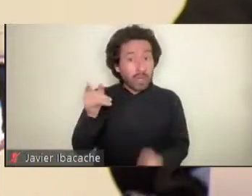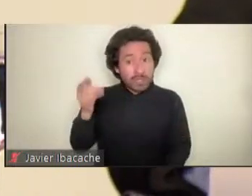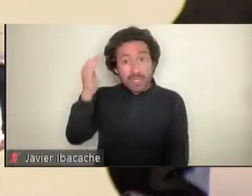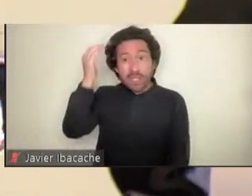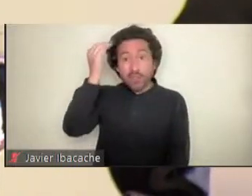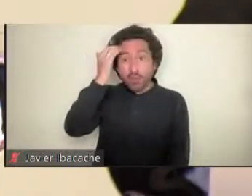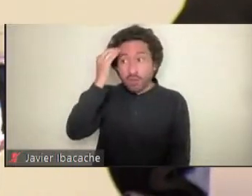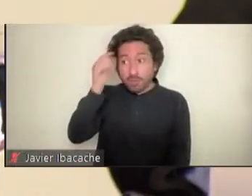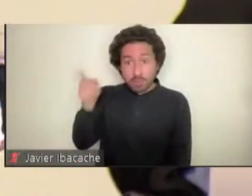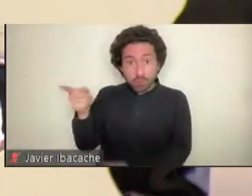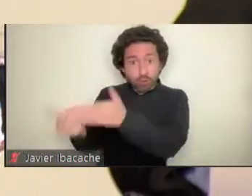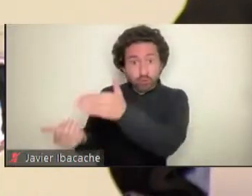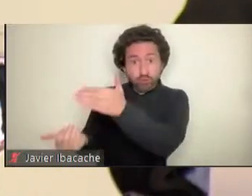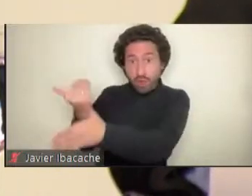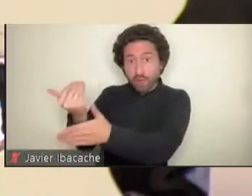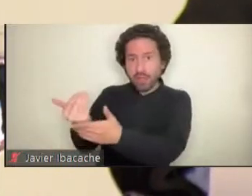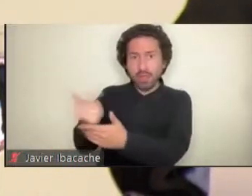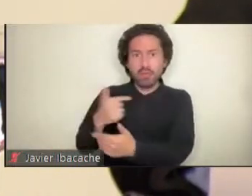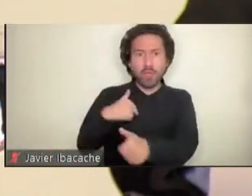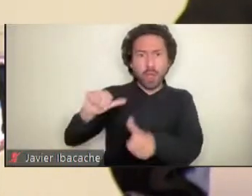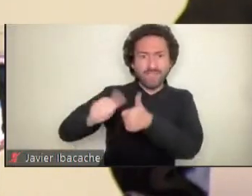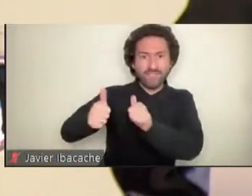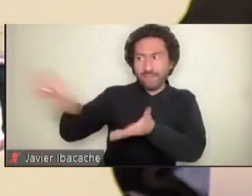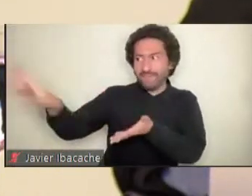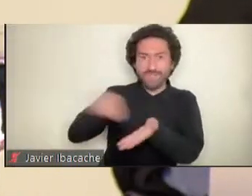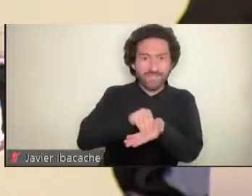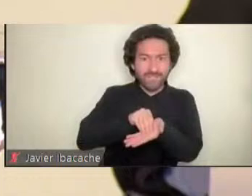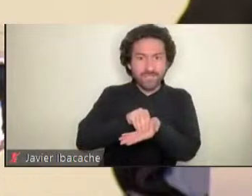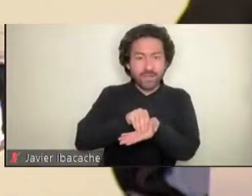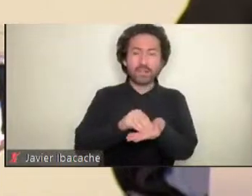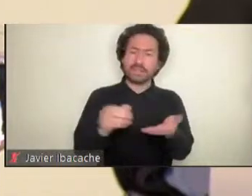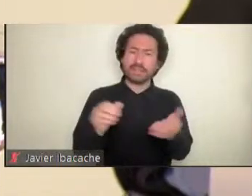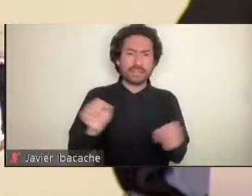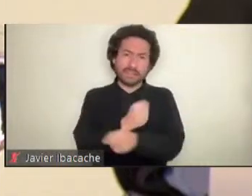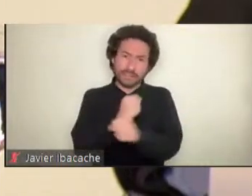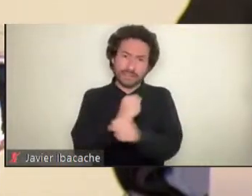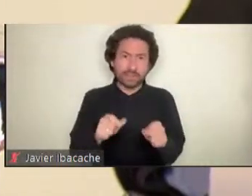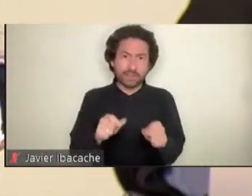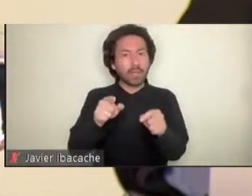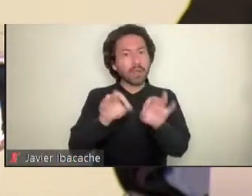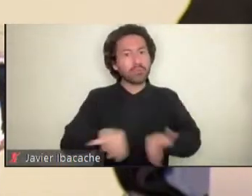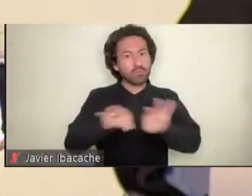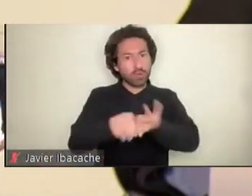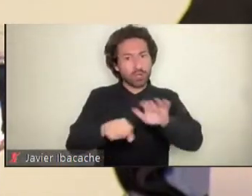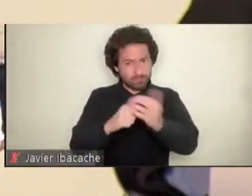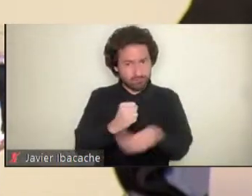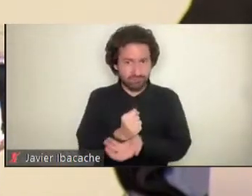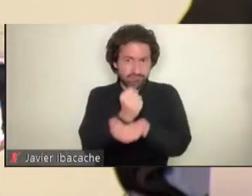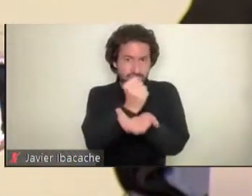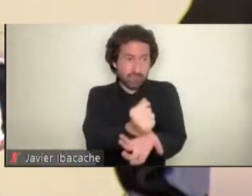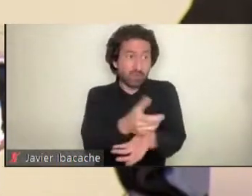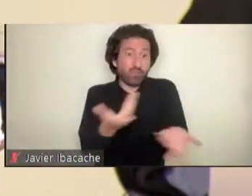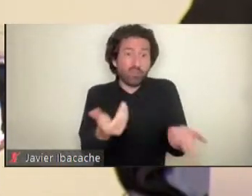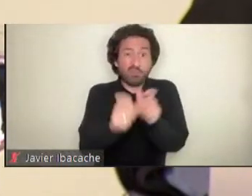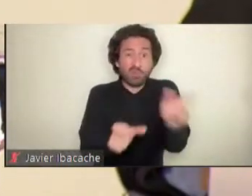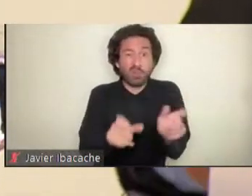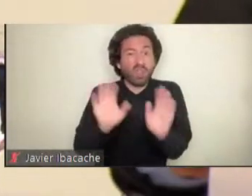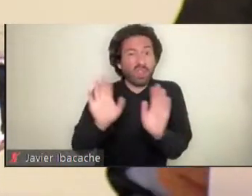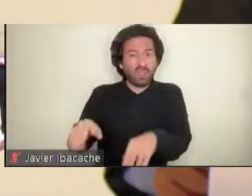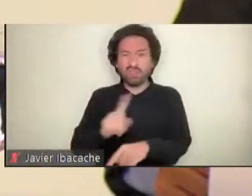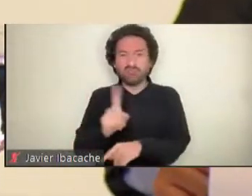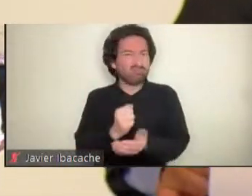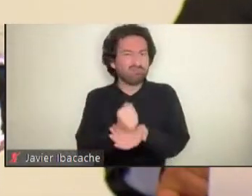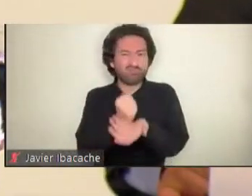knowledge that is generated can be owned by another competitor.